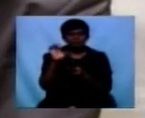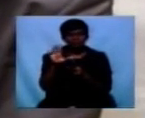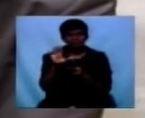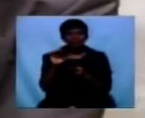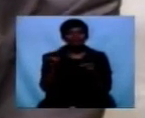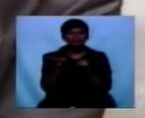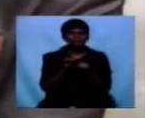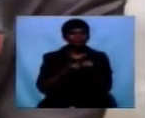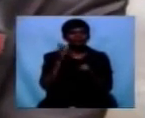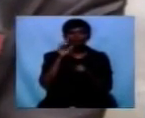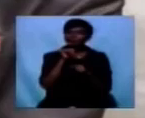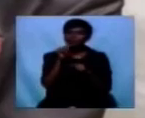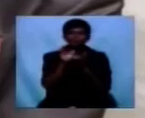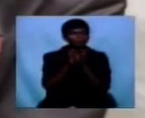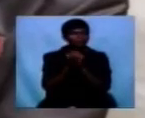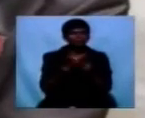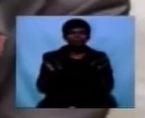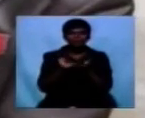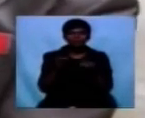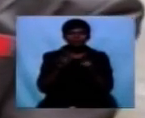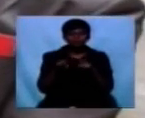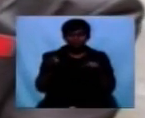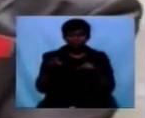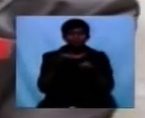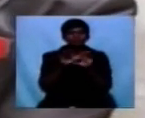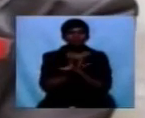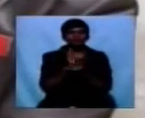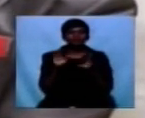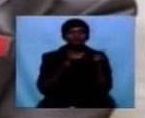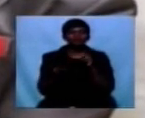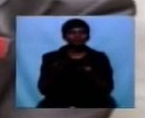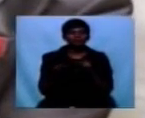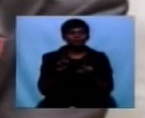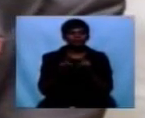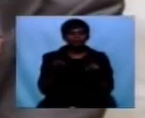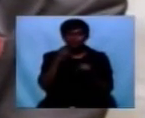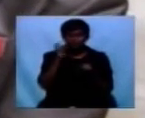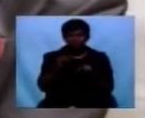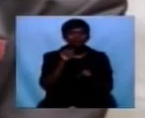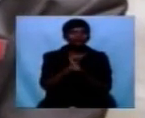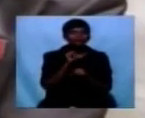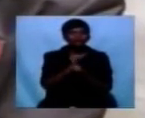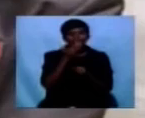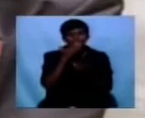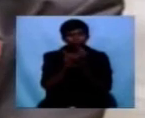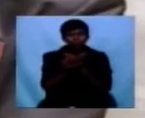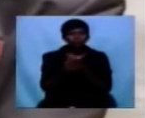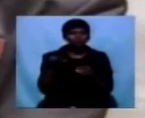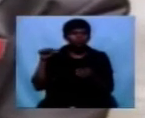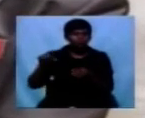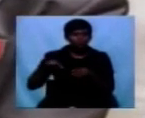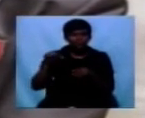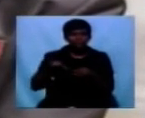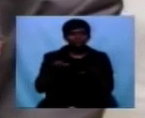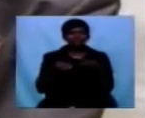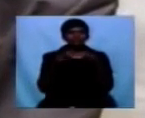efficient, then we will not be relevant to the needs of the Zambian people. Let us not just be efficient, but we must be effective to give a quality product